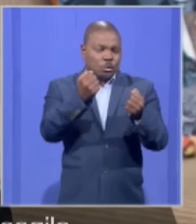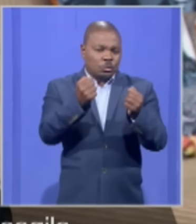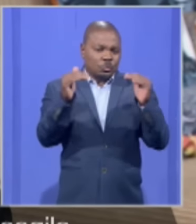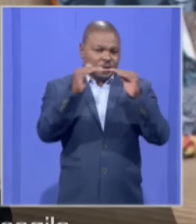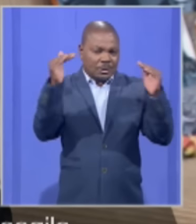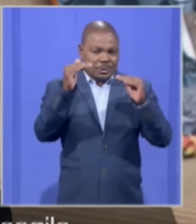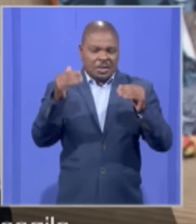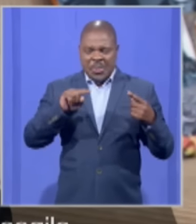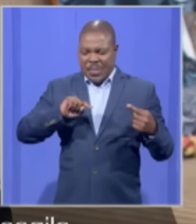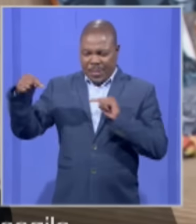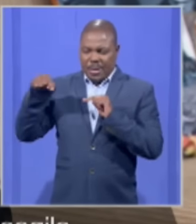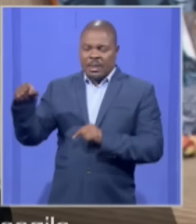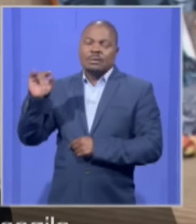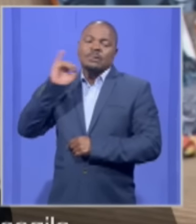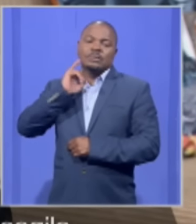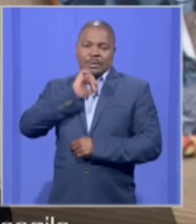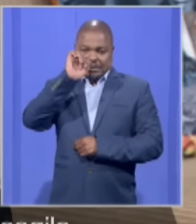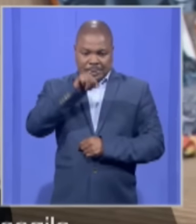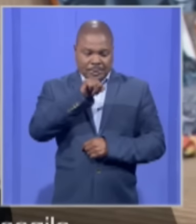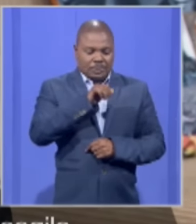Justice. And so